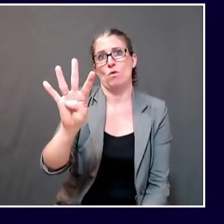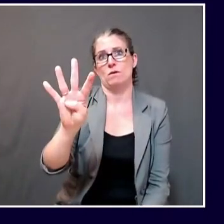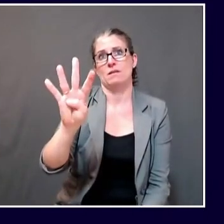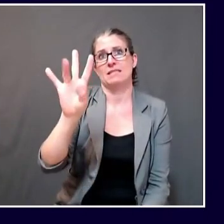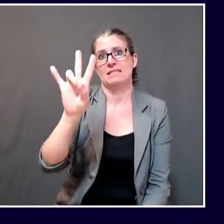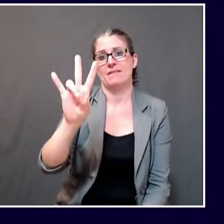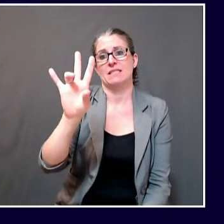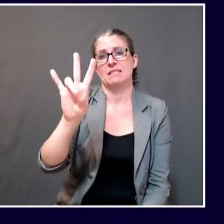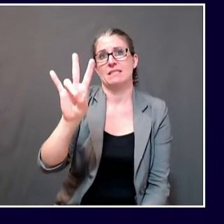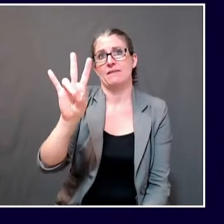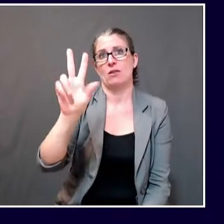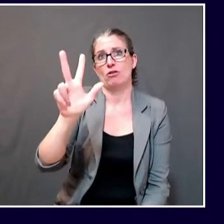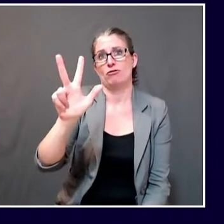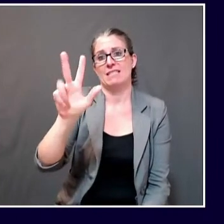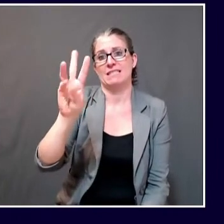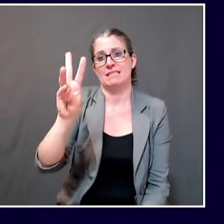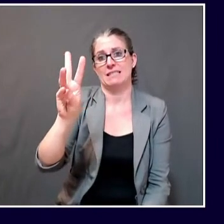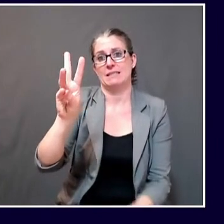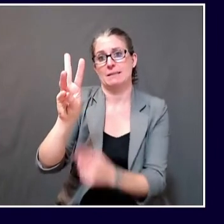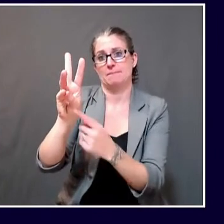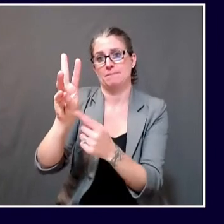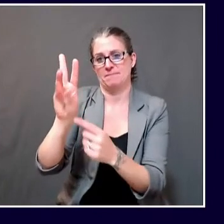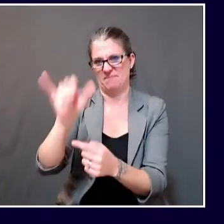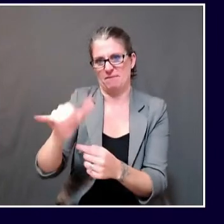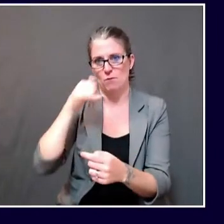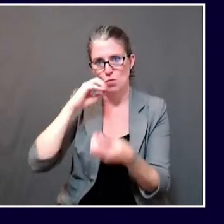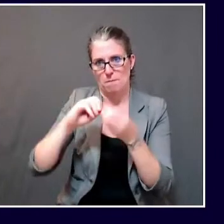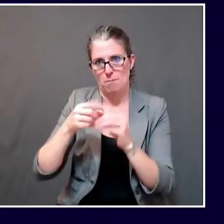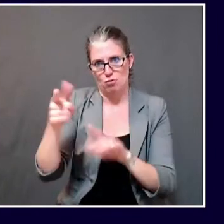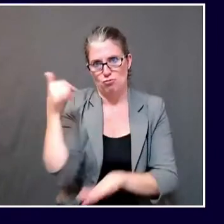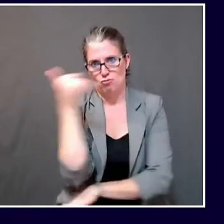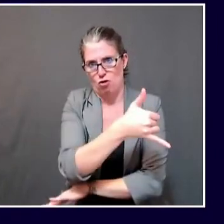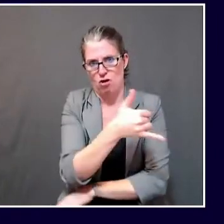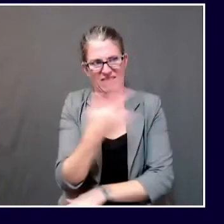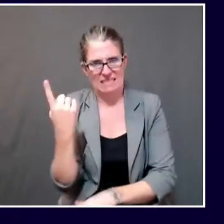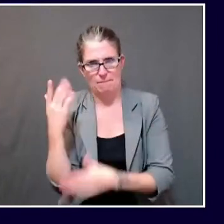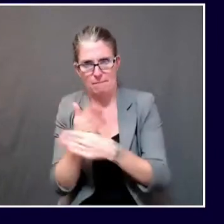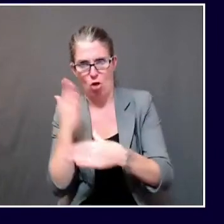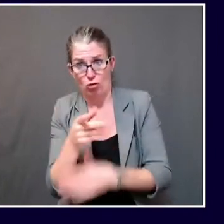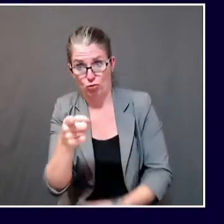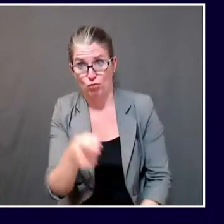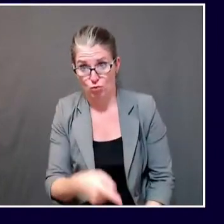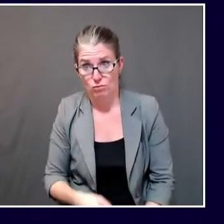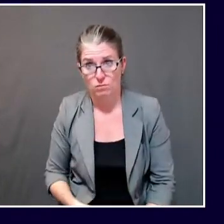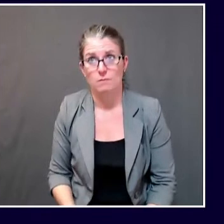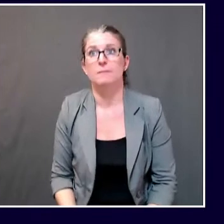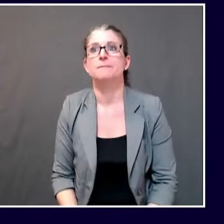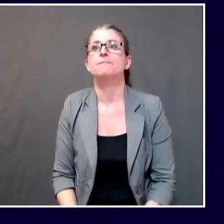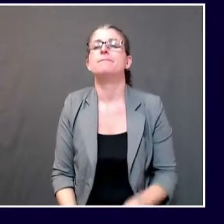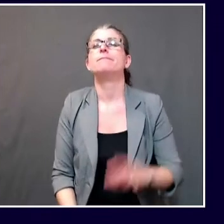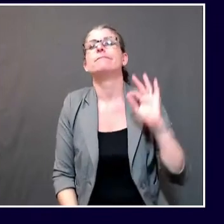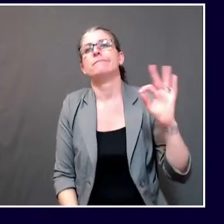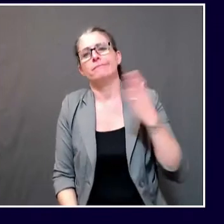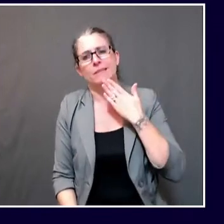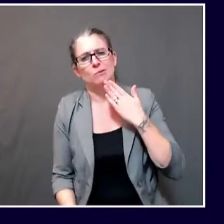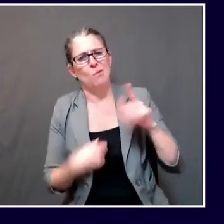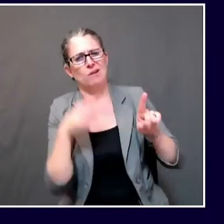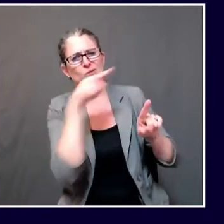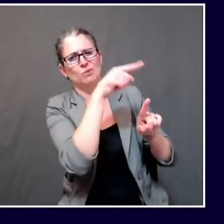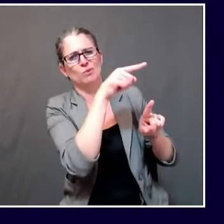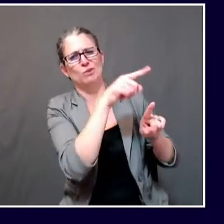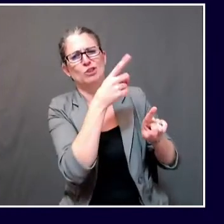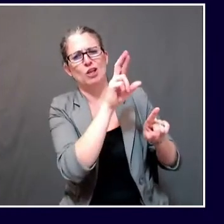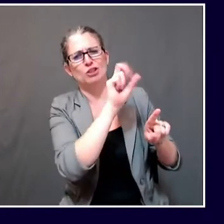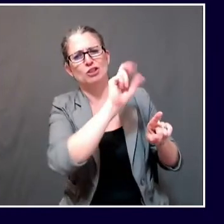624-7736. Thank you. And Dr. Shaw, I have a question for you as well, if you don't mind. Sure, Amy. How does flu